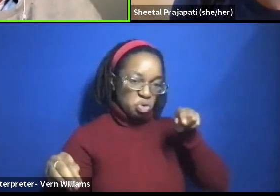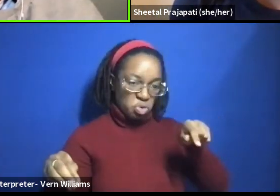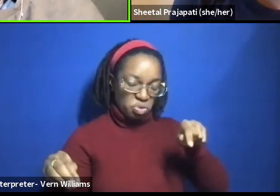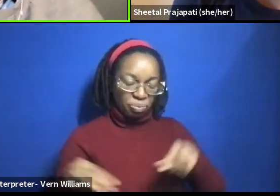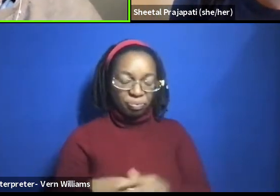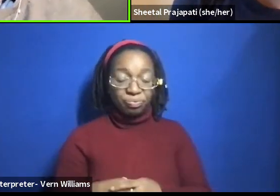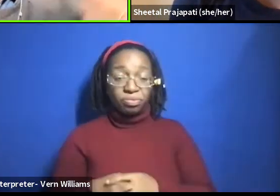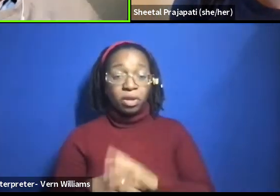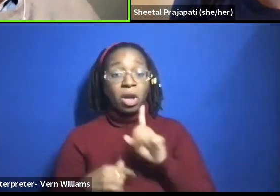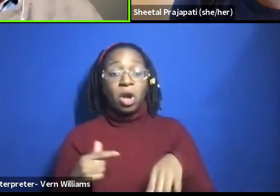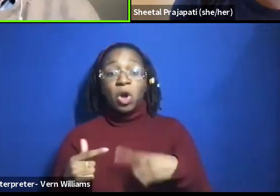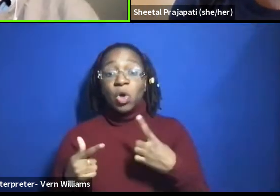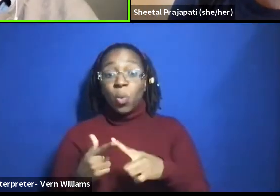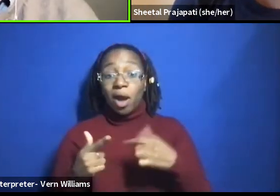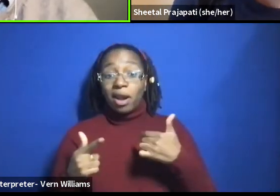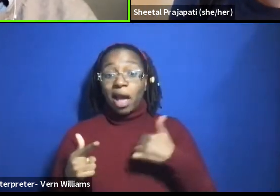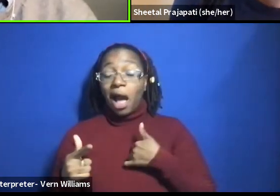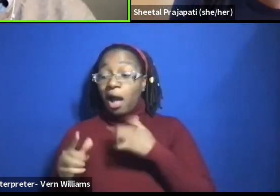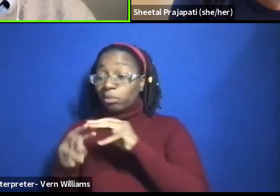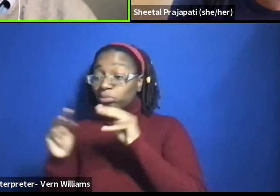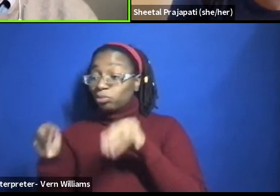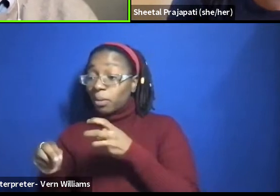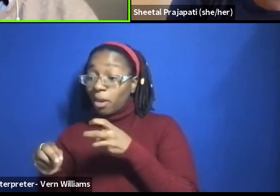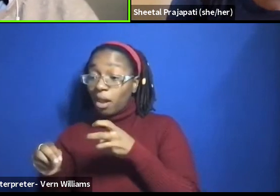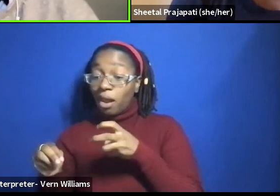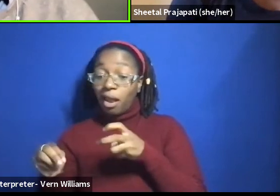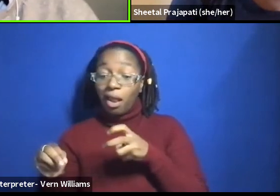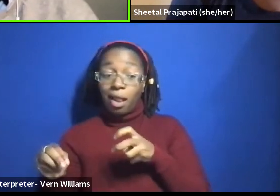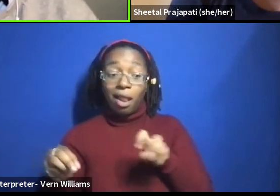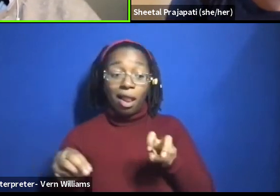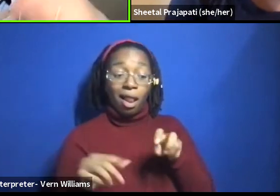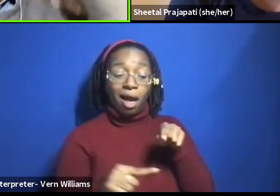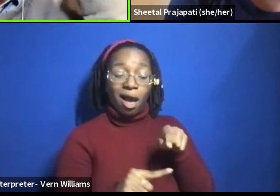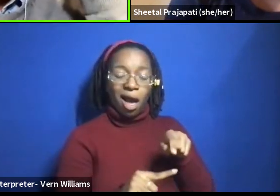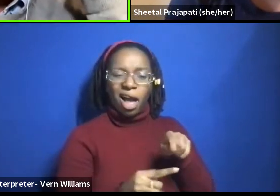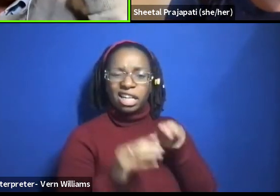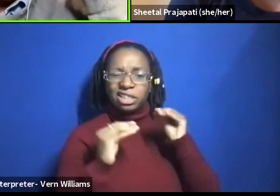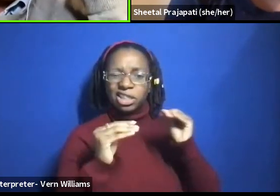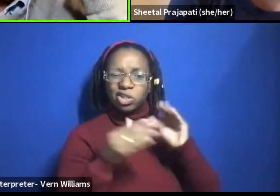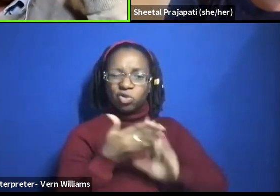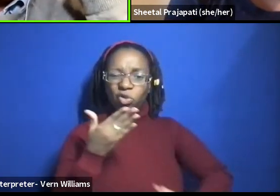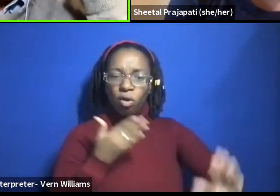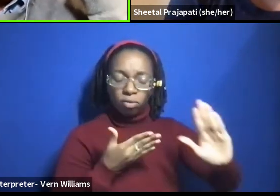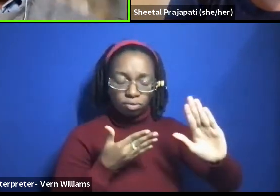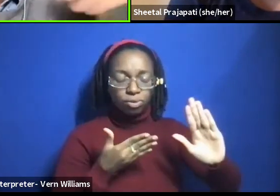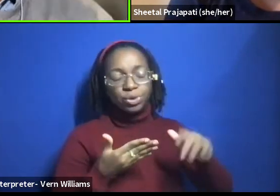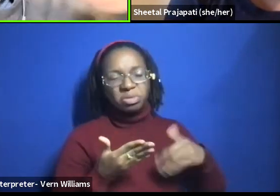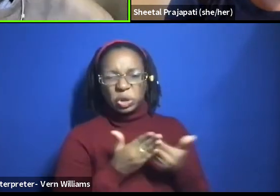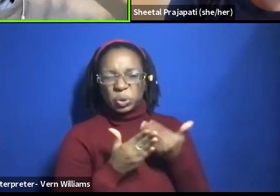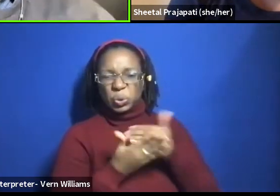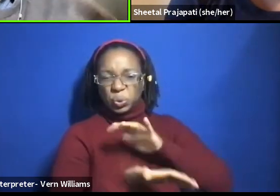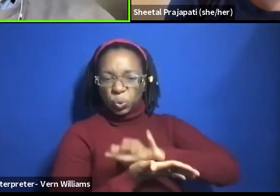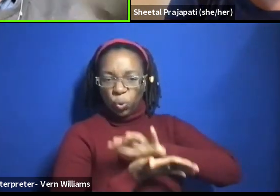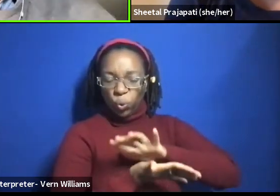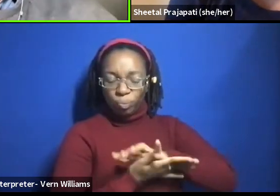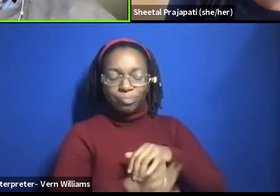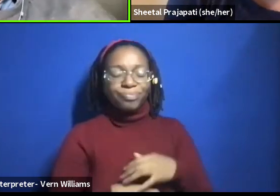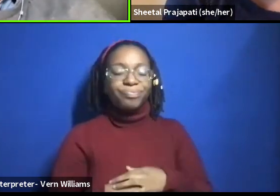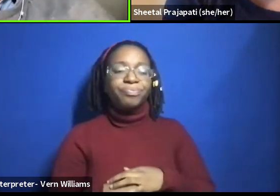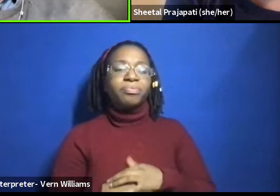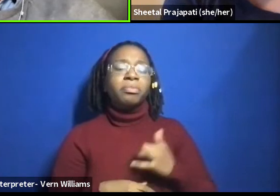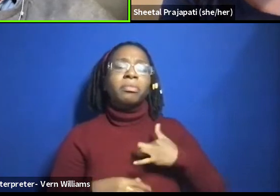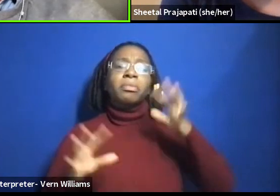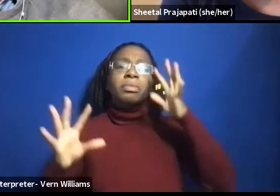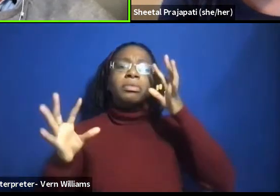transition, where I'm teaching in college, at the New School, I also decided to go through a process